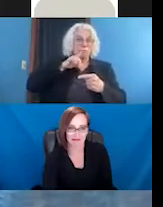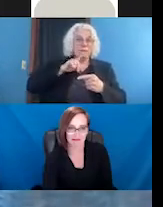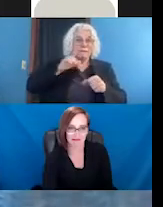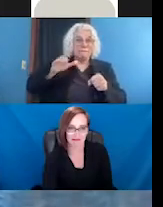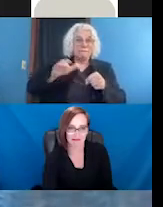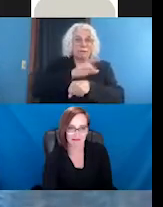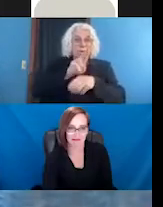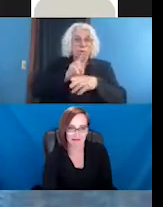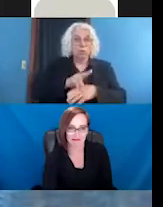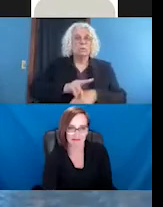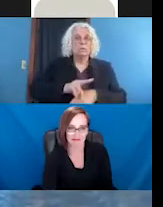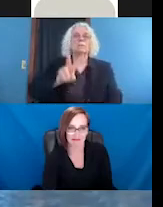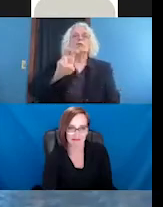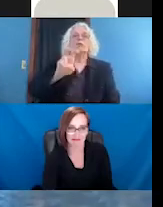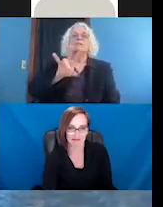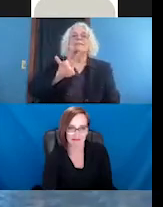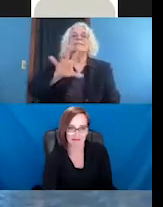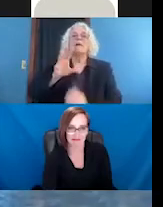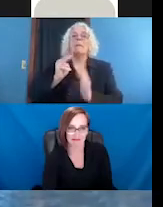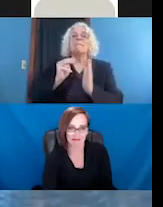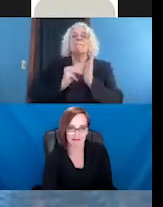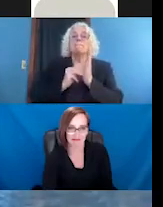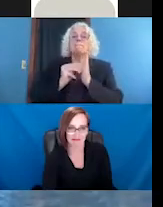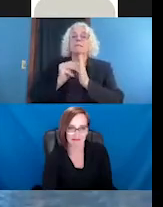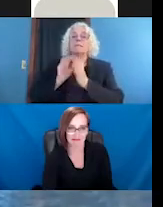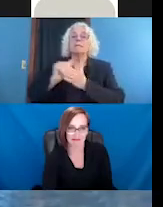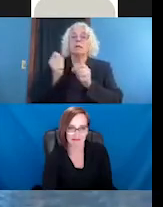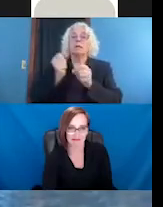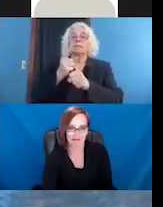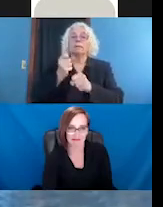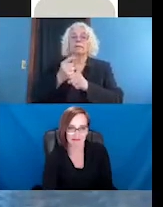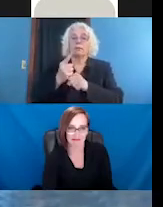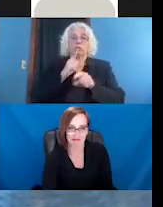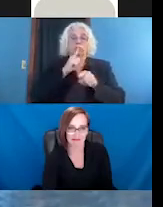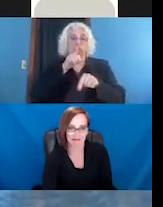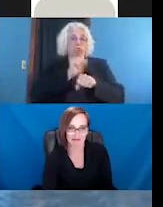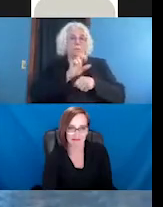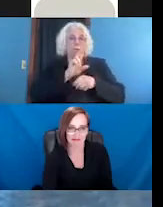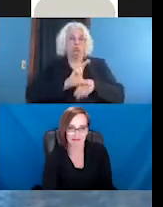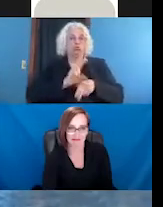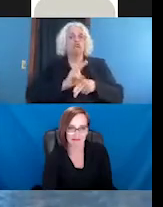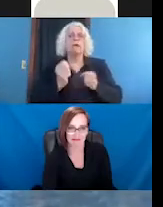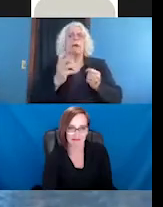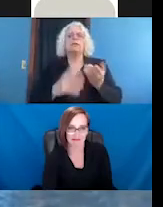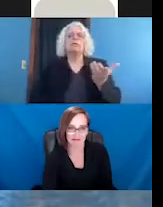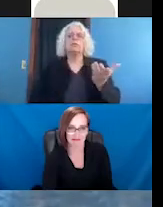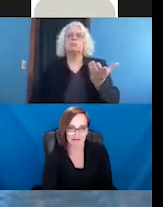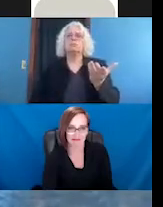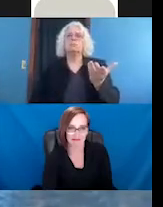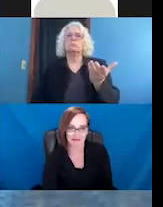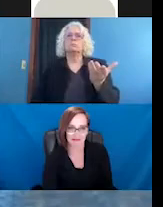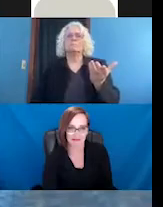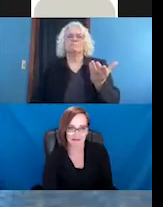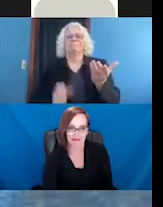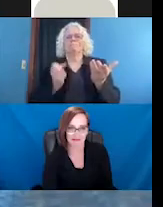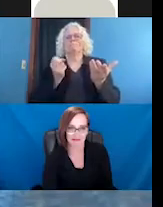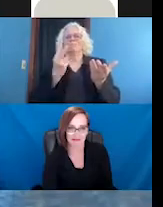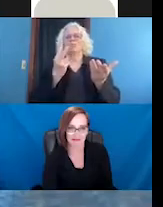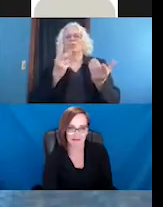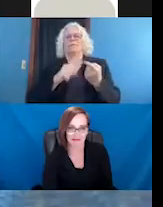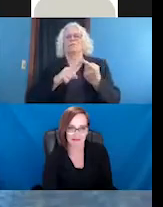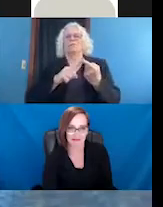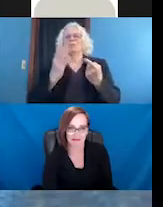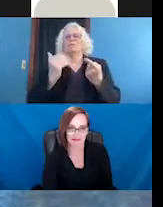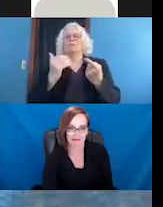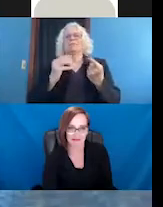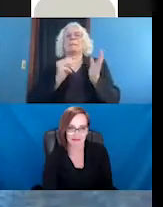year annually. Guess how much is utilized on an annual basis? About $12 to $15 million a year.